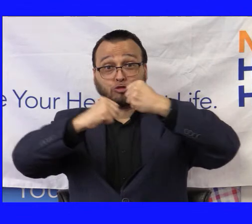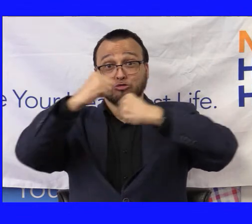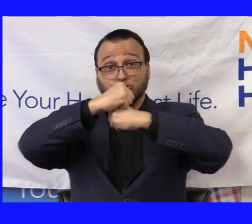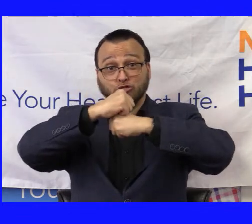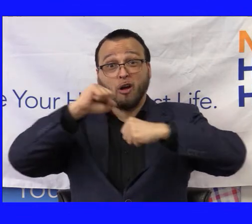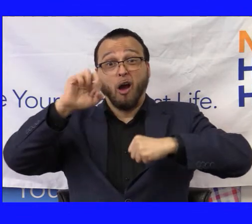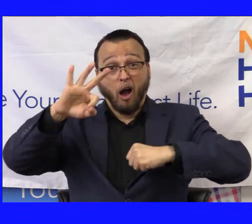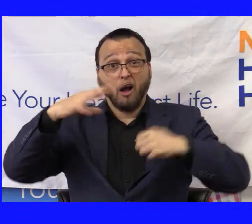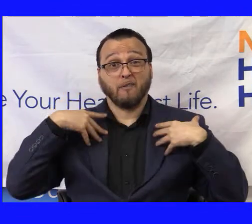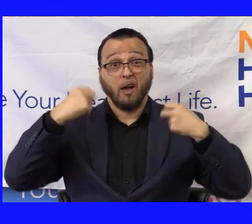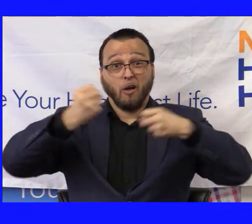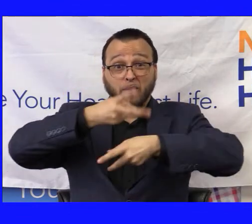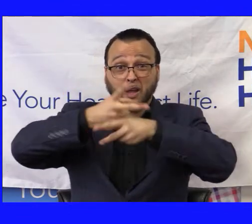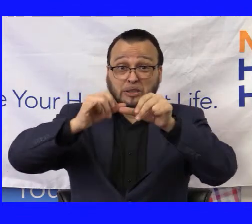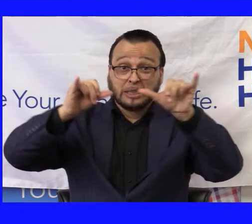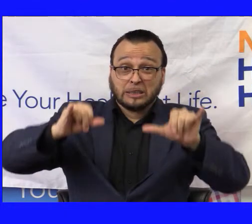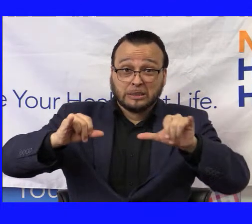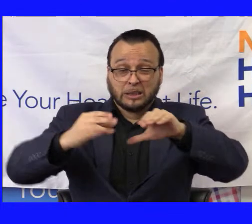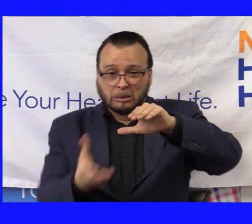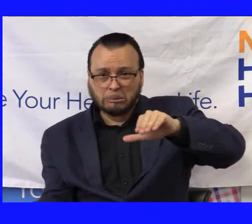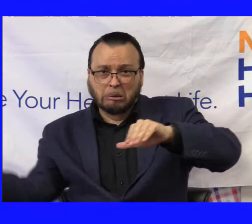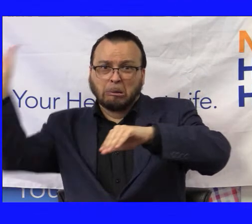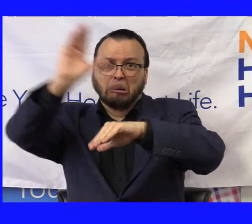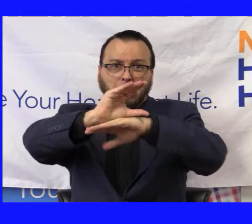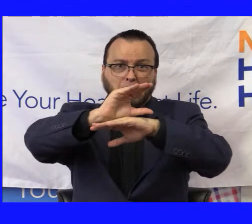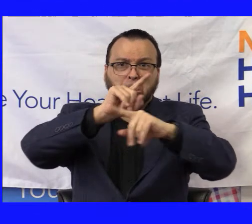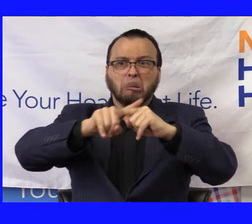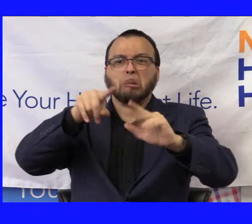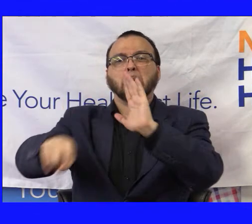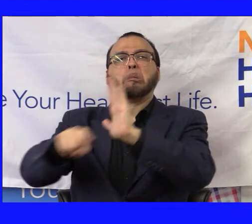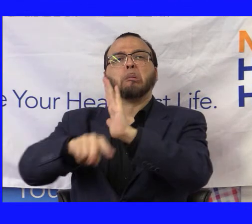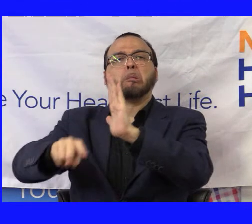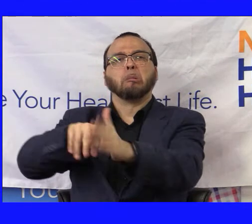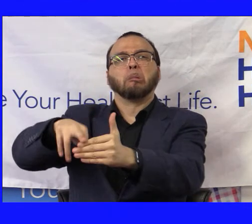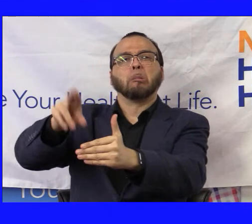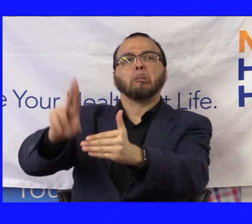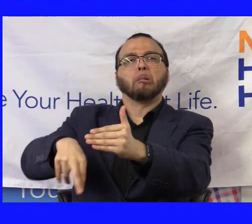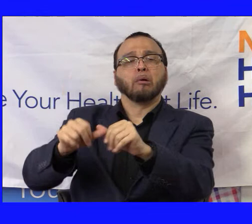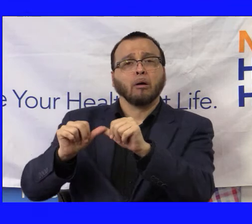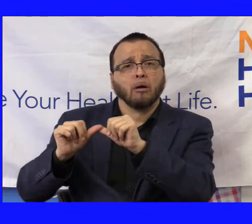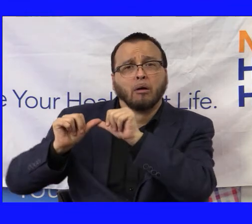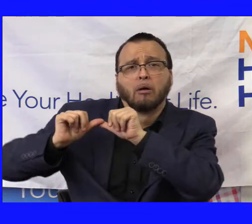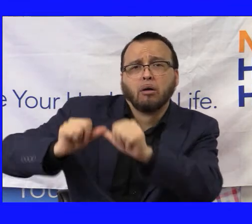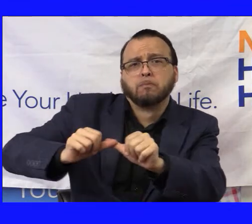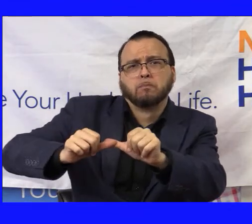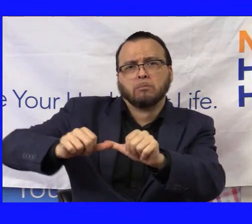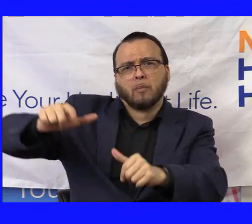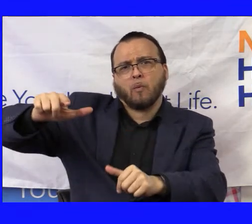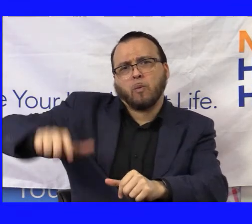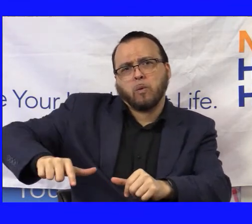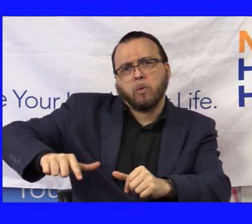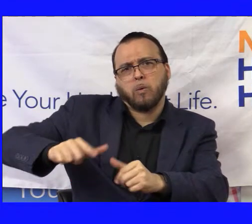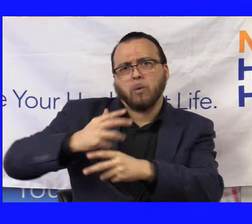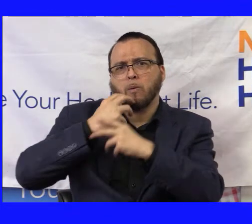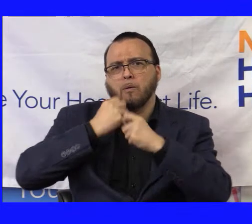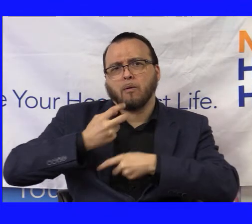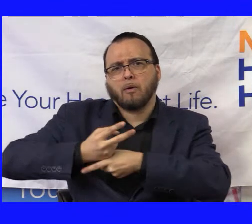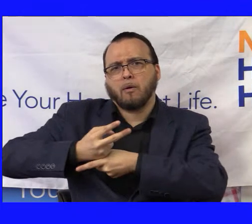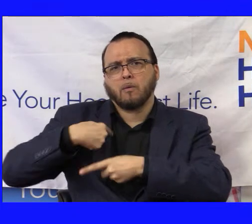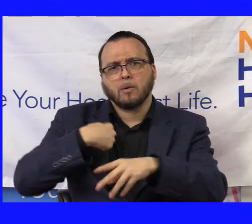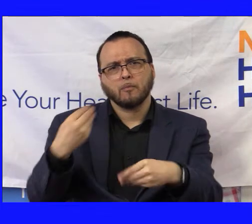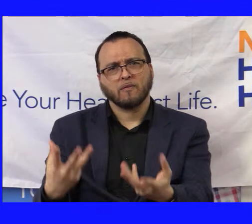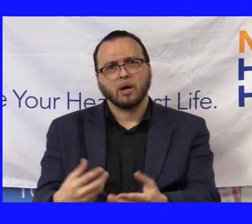are also potentially adding to the deleterious outcomes and are potentially perpetuating the differential care that we provide our patients. Again,